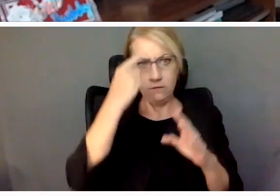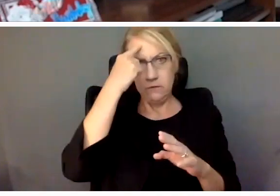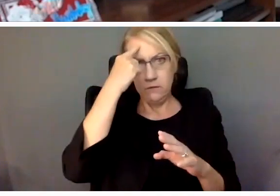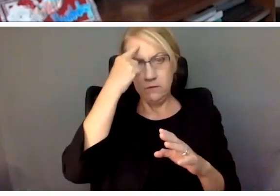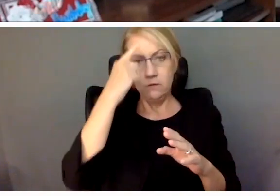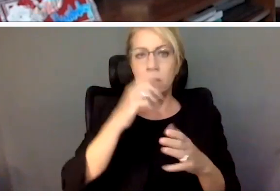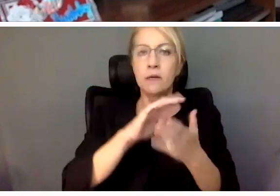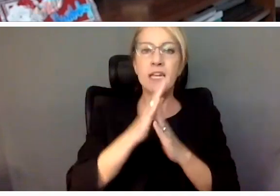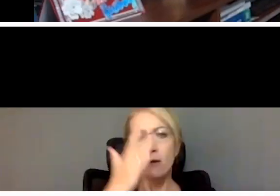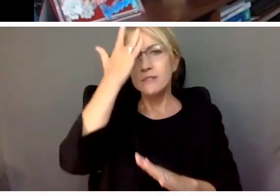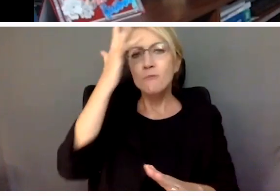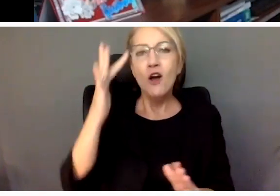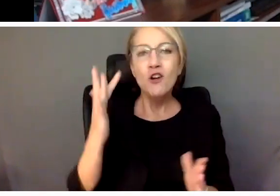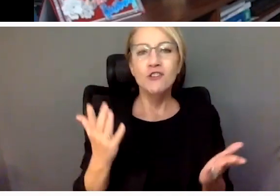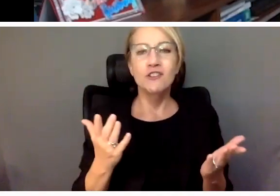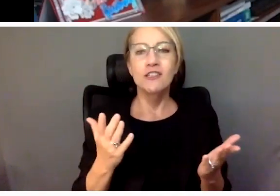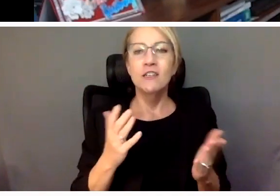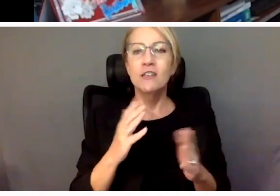any